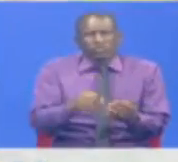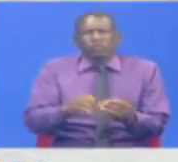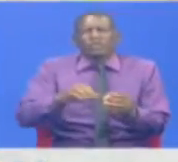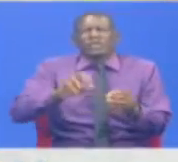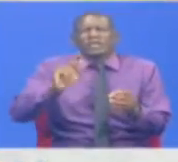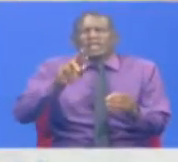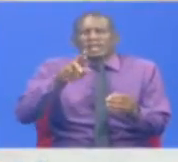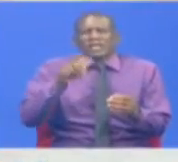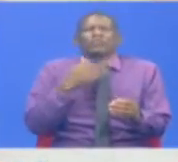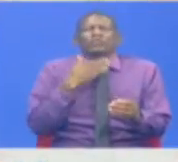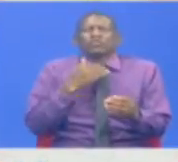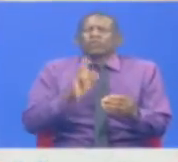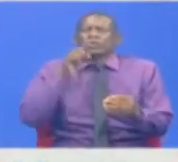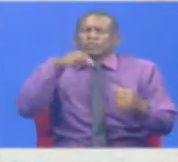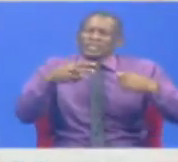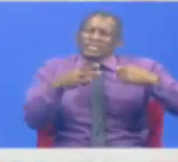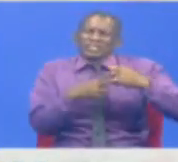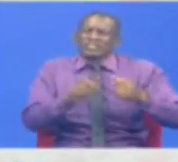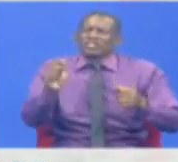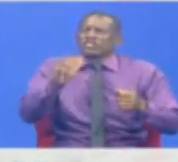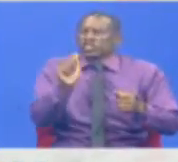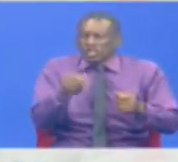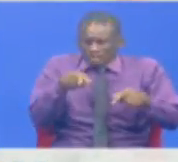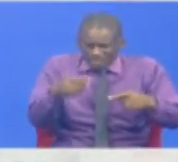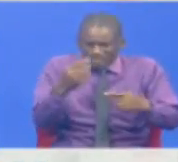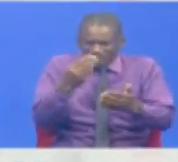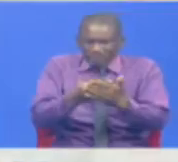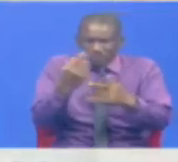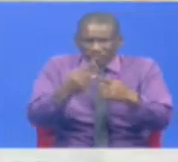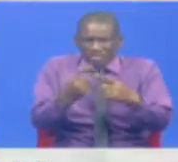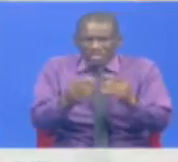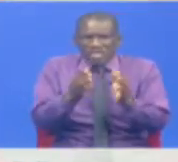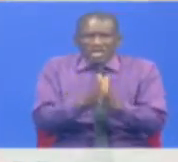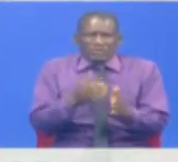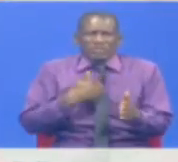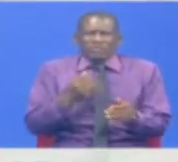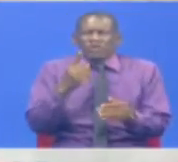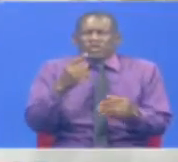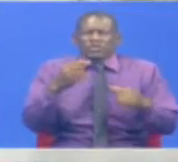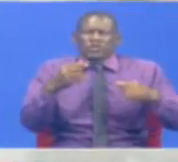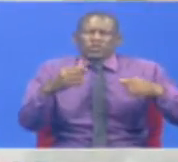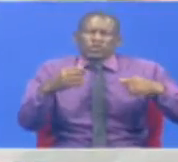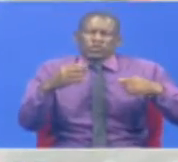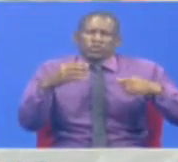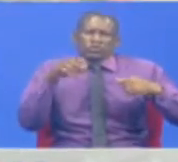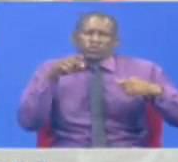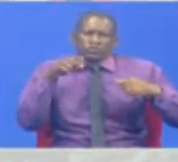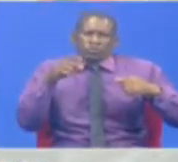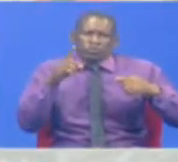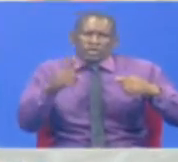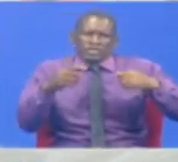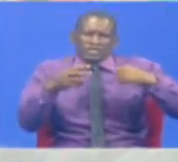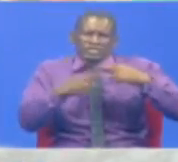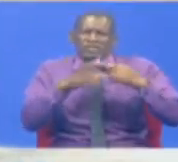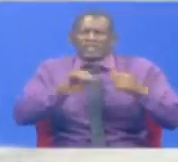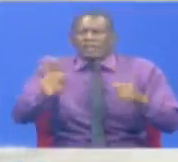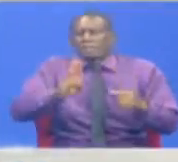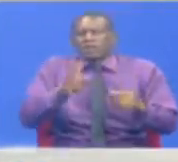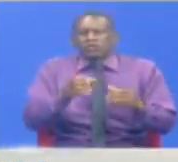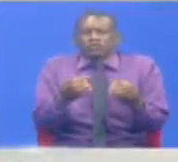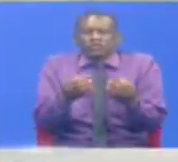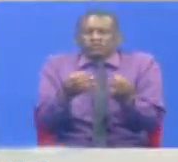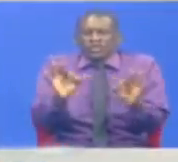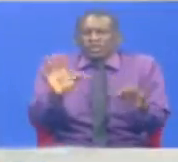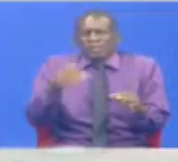trillion shillings in the current financial year, despite the 172 billion shillings foregone revenue due to the relief measures extended by the government in light